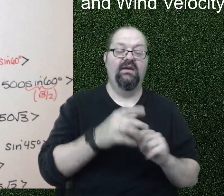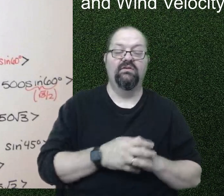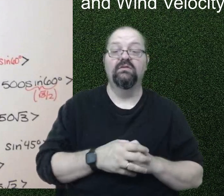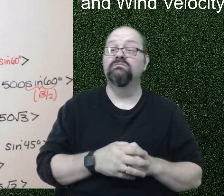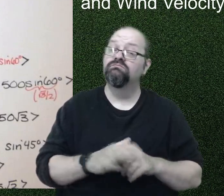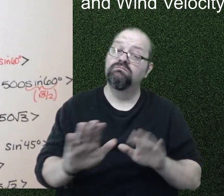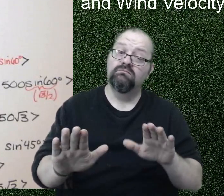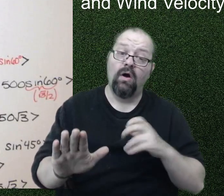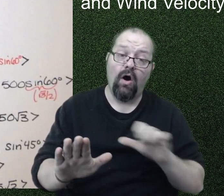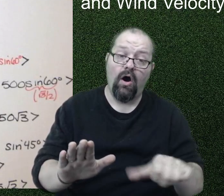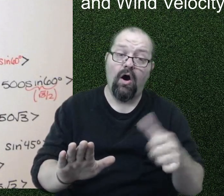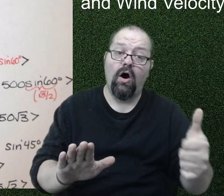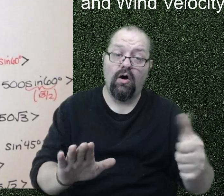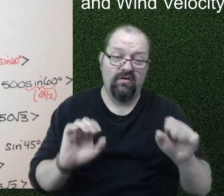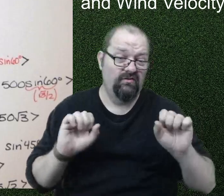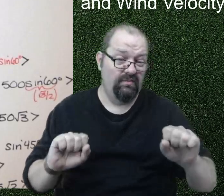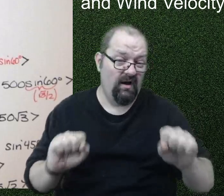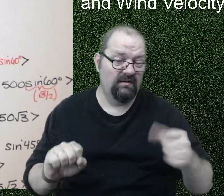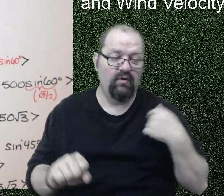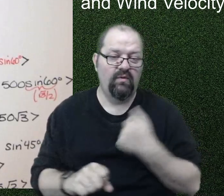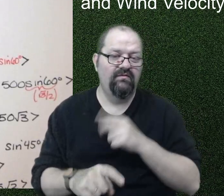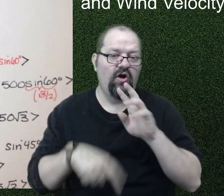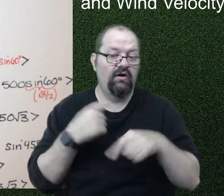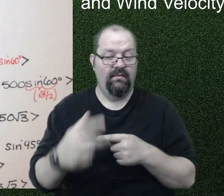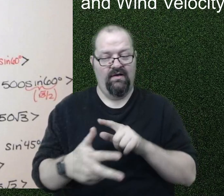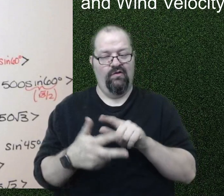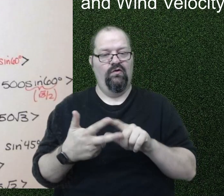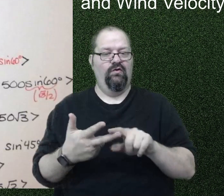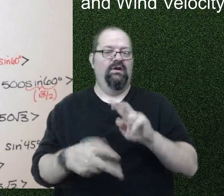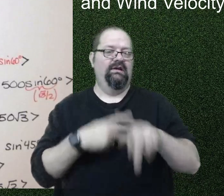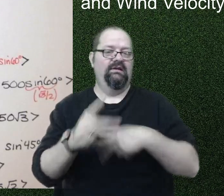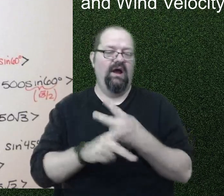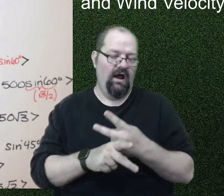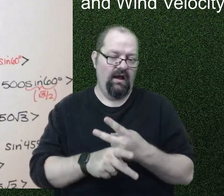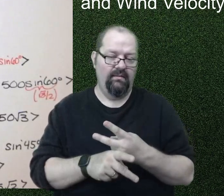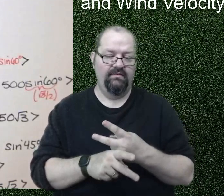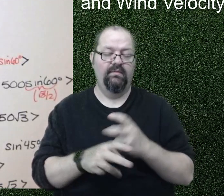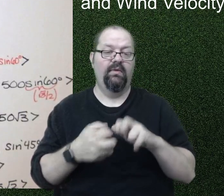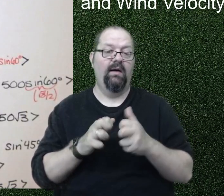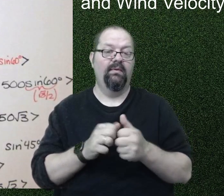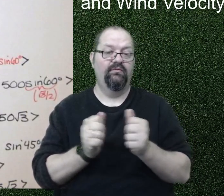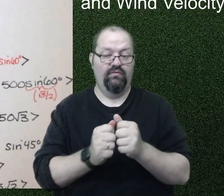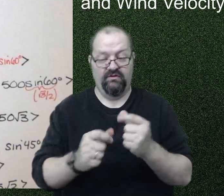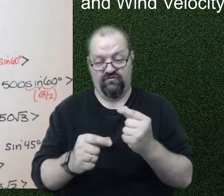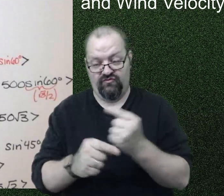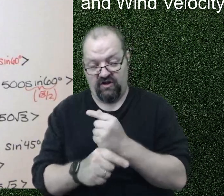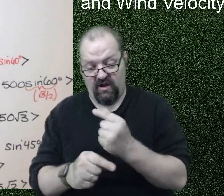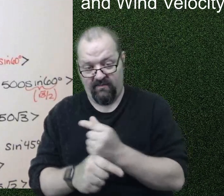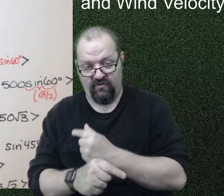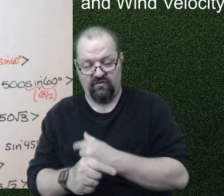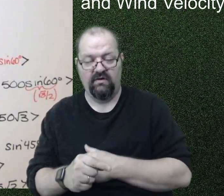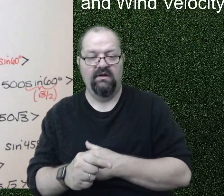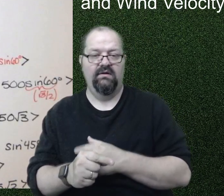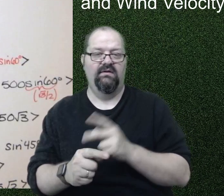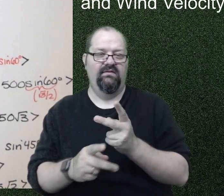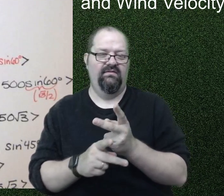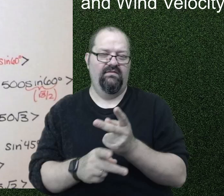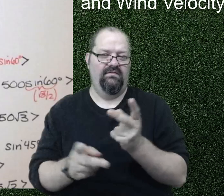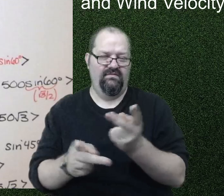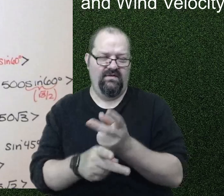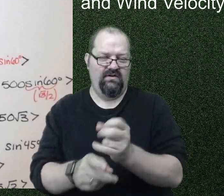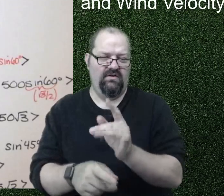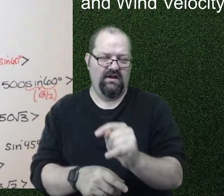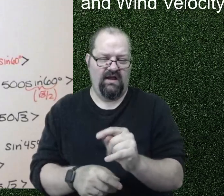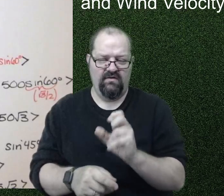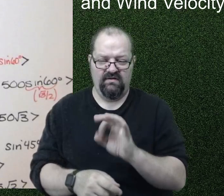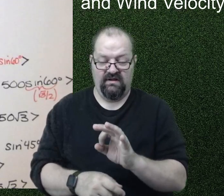are others that are possible. We've talked about three types. We've talked about problems in geometry, determining whether through